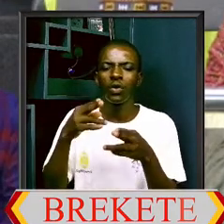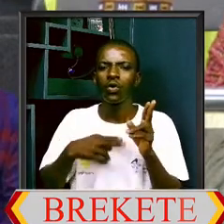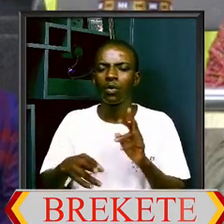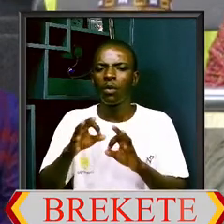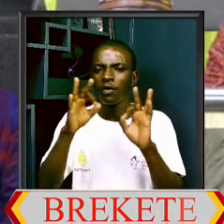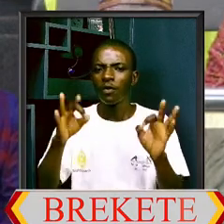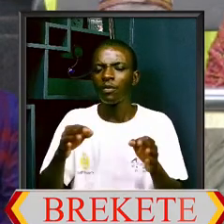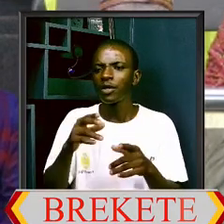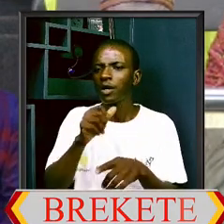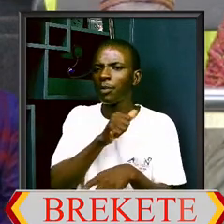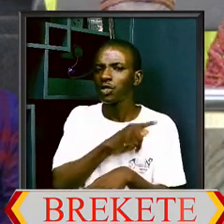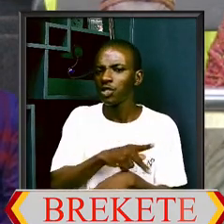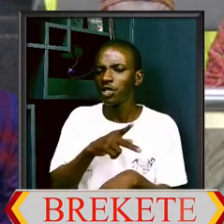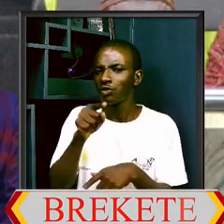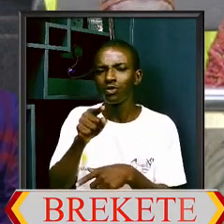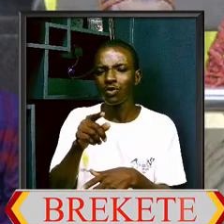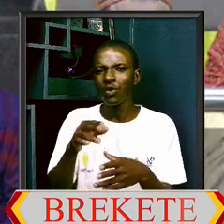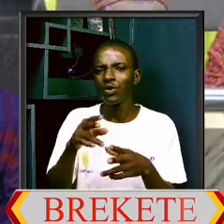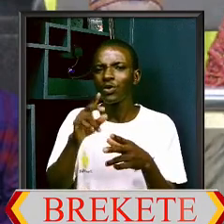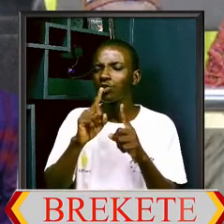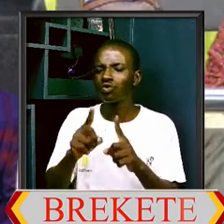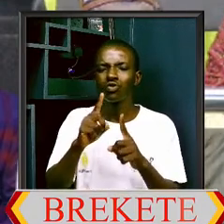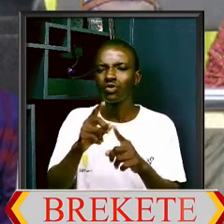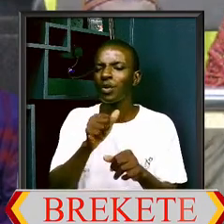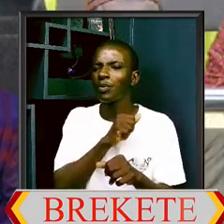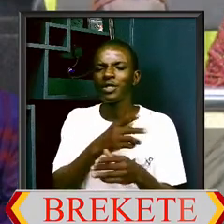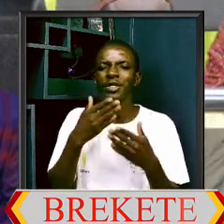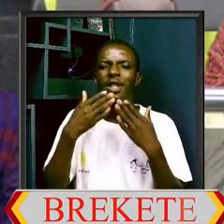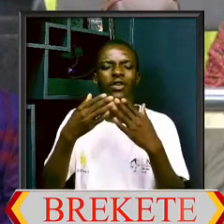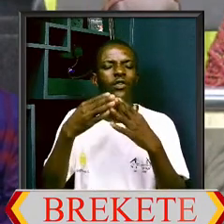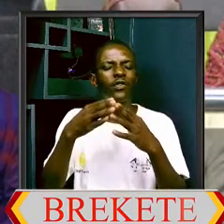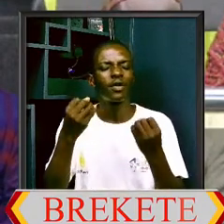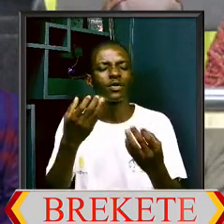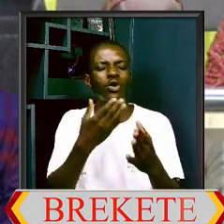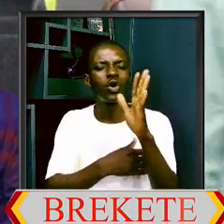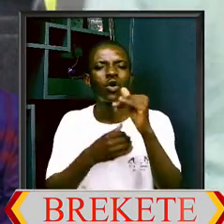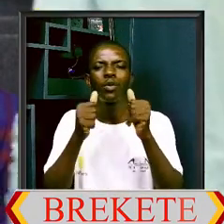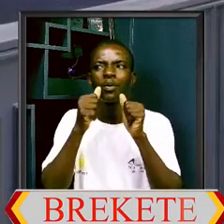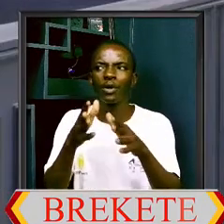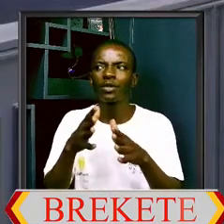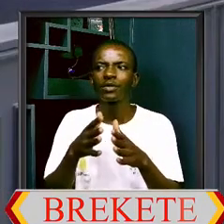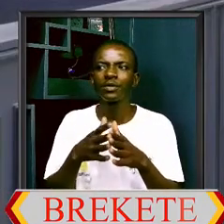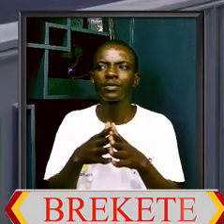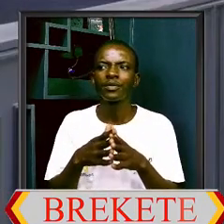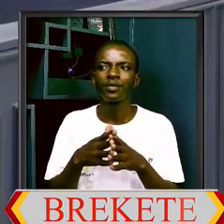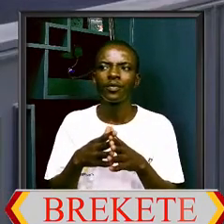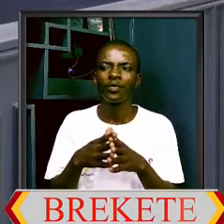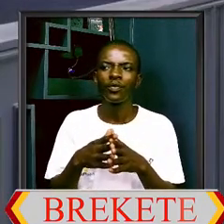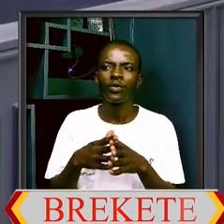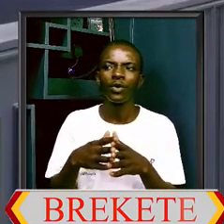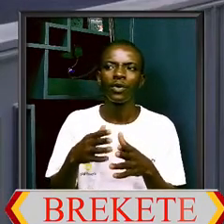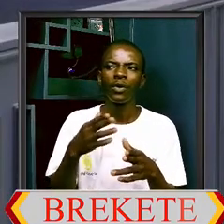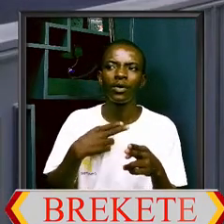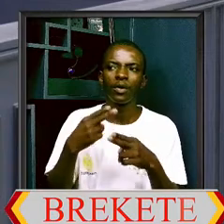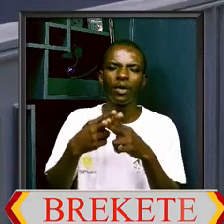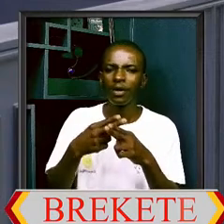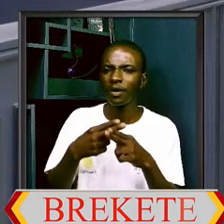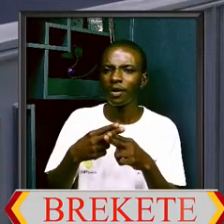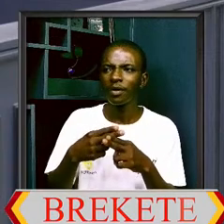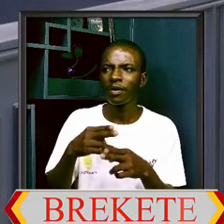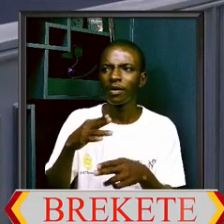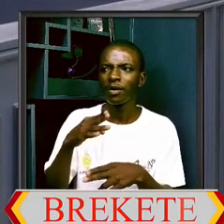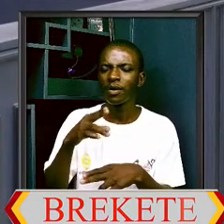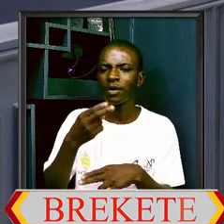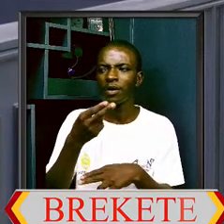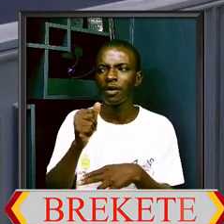form and I really appreciate you I really appreciate you thank you very much may God bless you sir thank you sir my sister what be your name